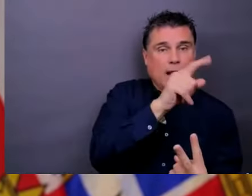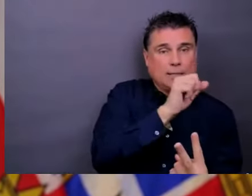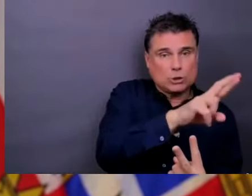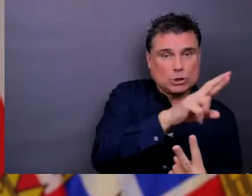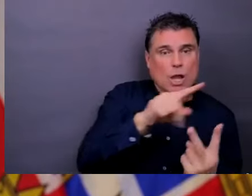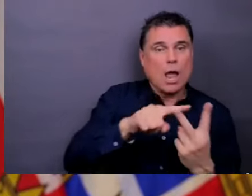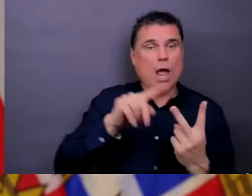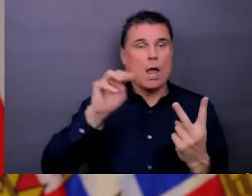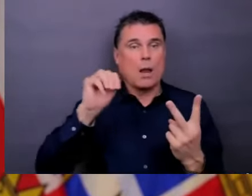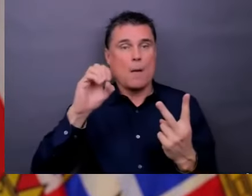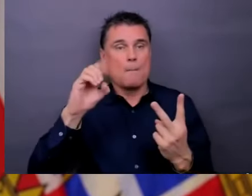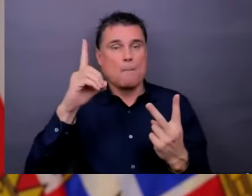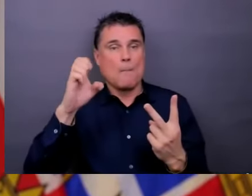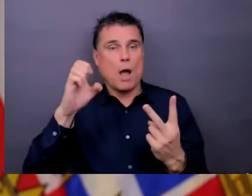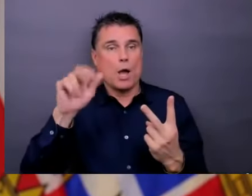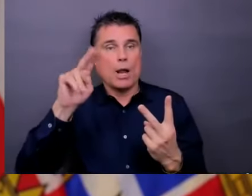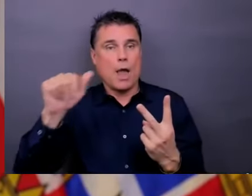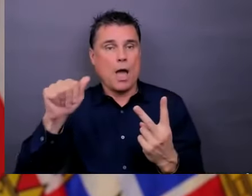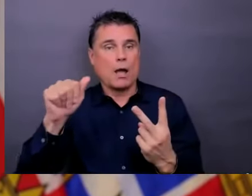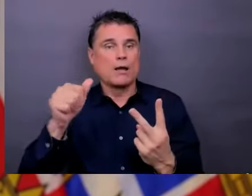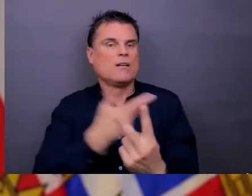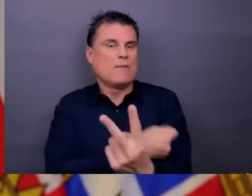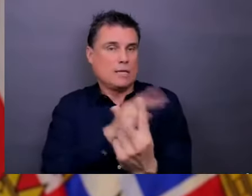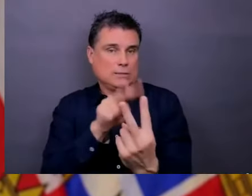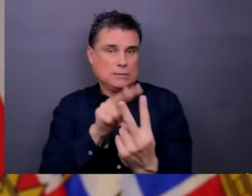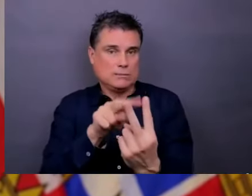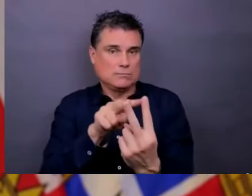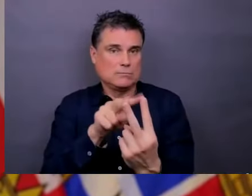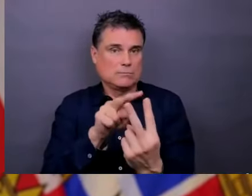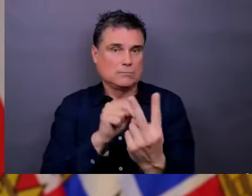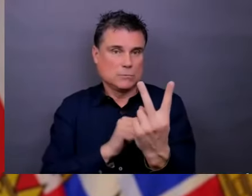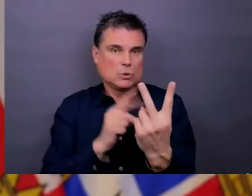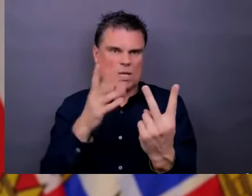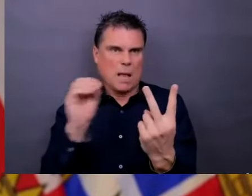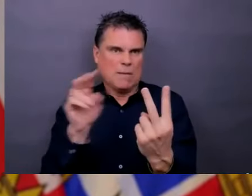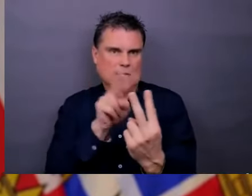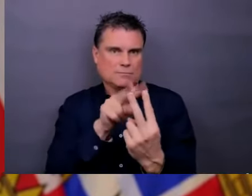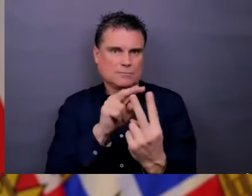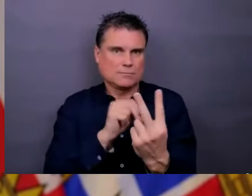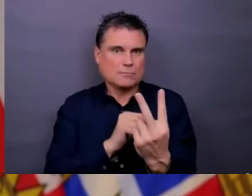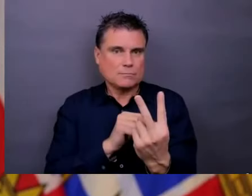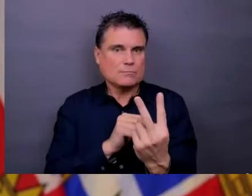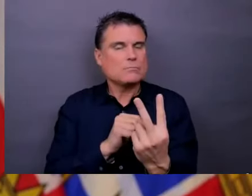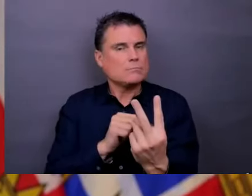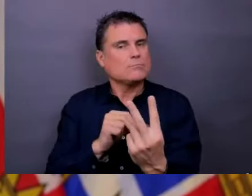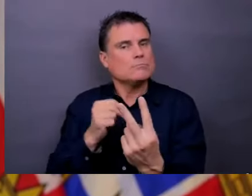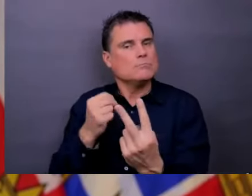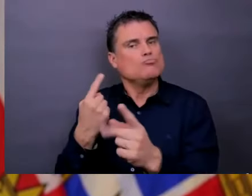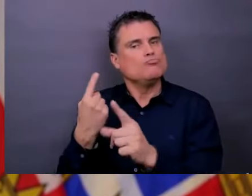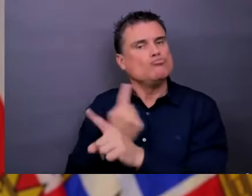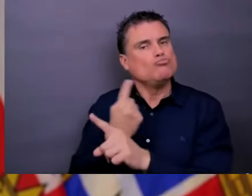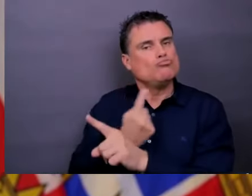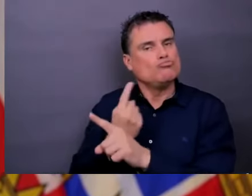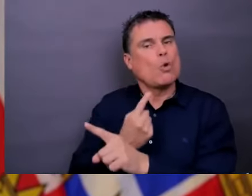both of those vaccines will be increasing and moved up from where they were initially